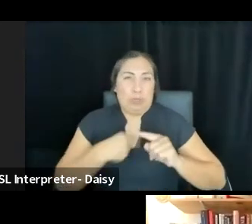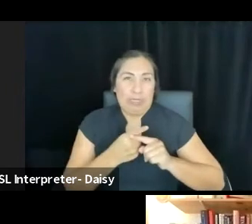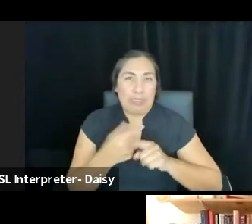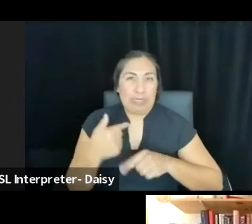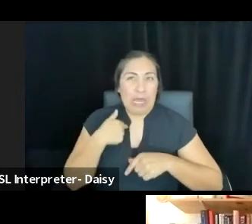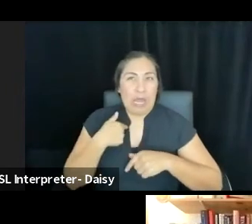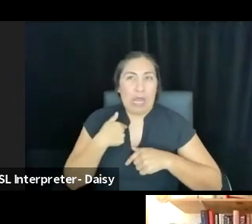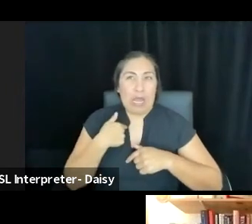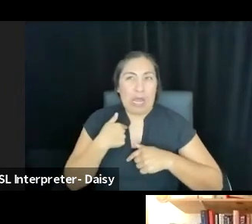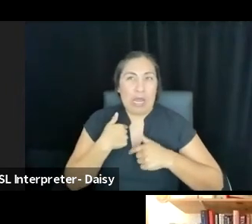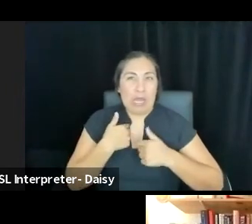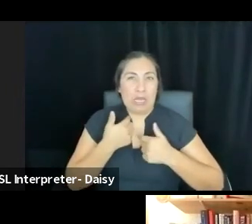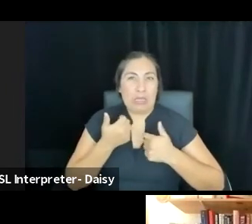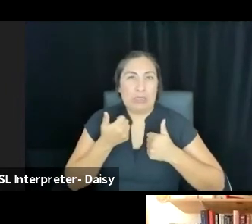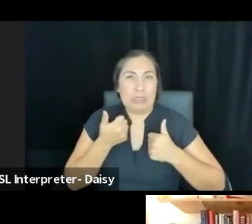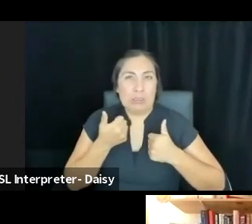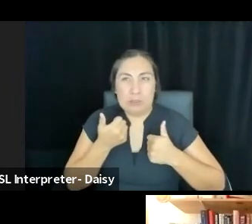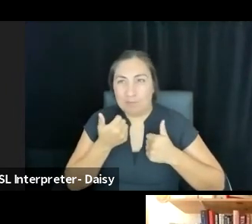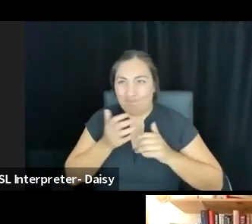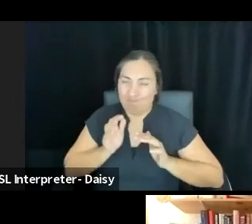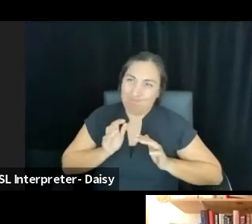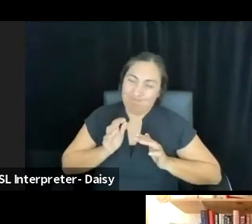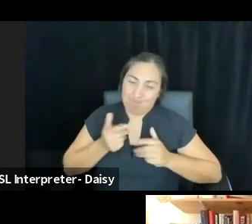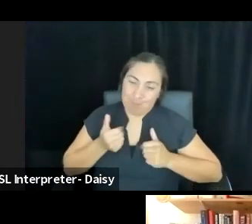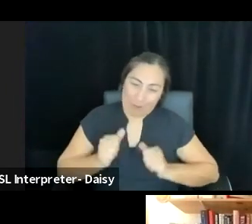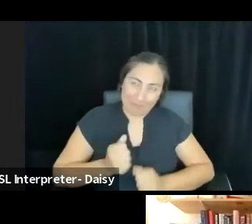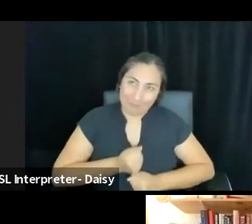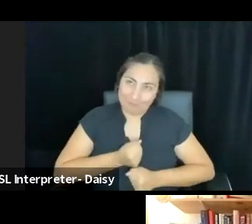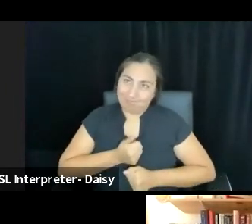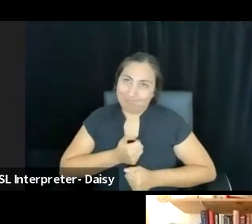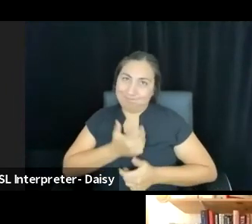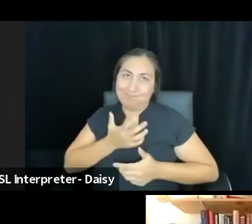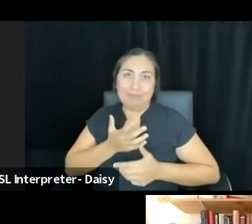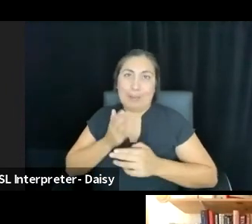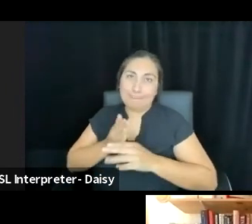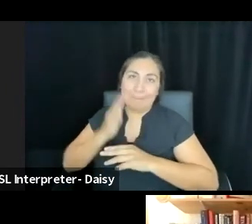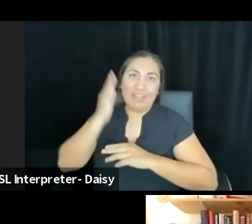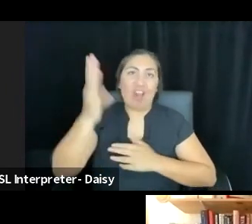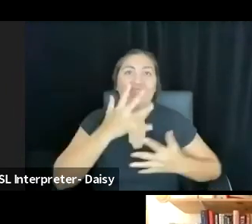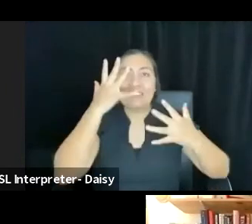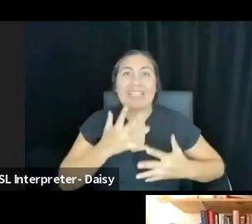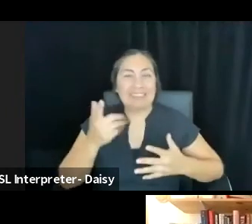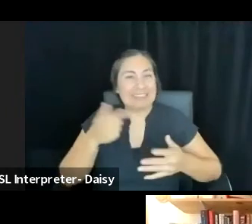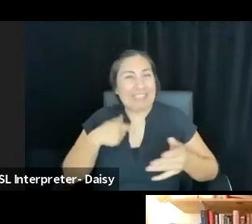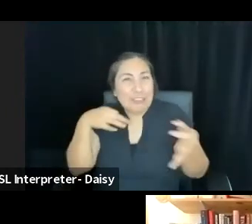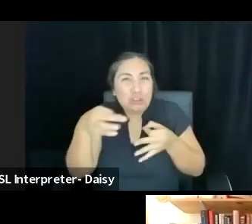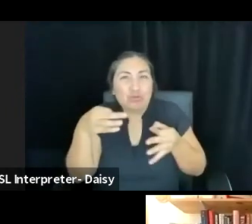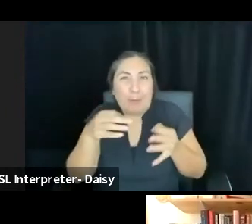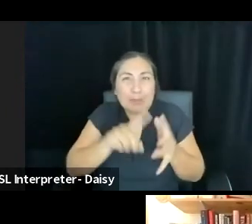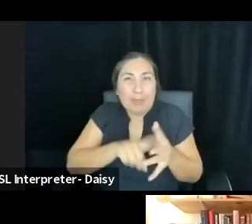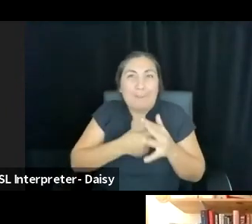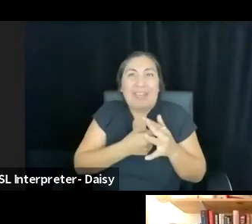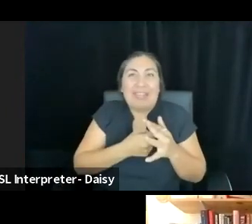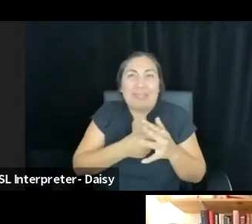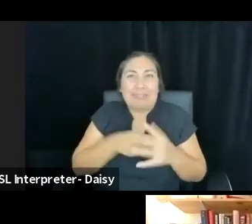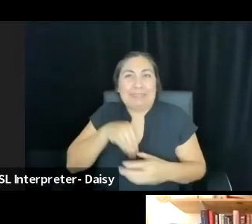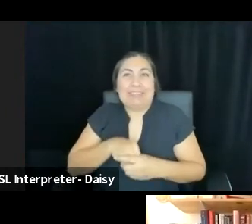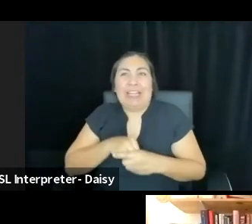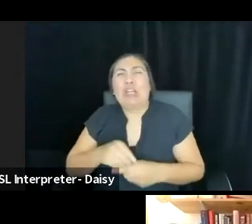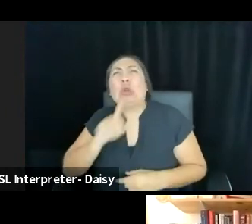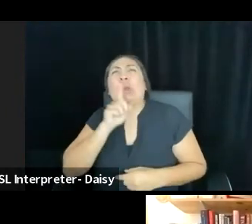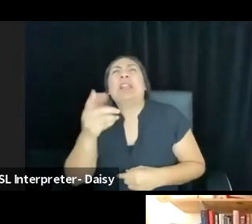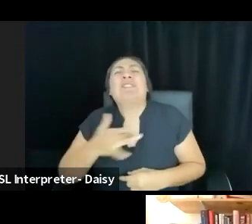there's a real electricity, a real excitement around the possibility, the opening. This is an opening, I think.